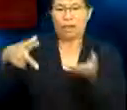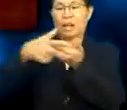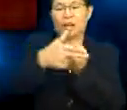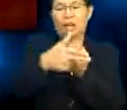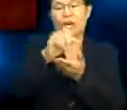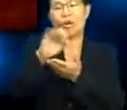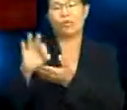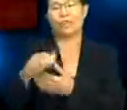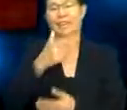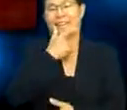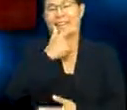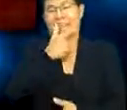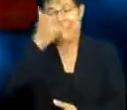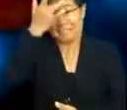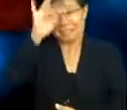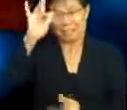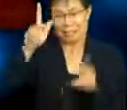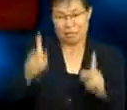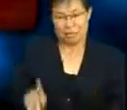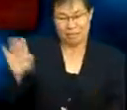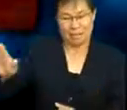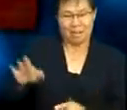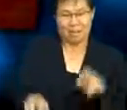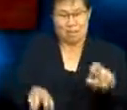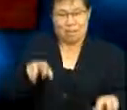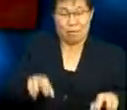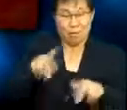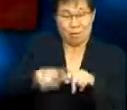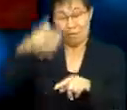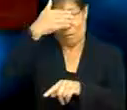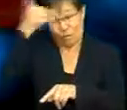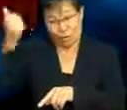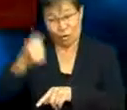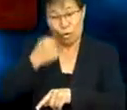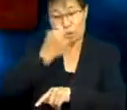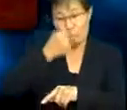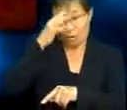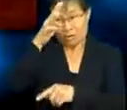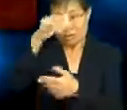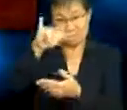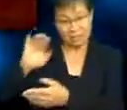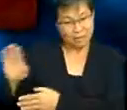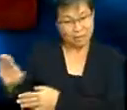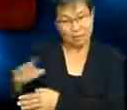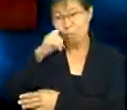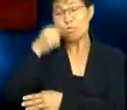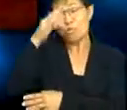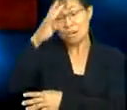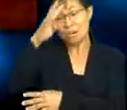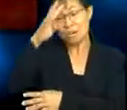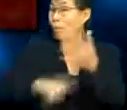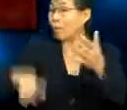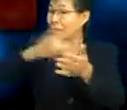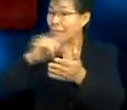Sorry I had to cut him off. Smart fellow, that Fronten, but he forgets who created